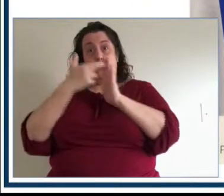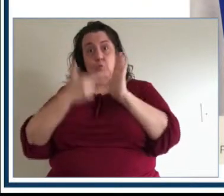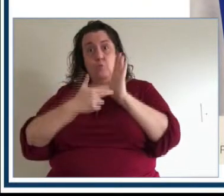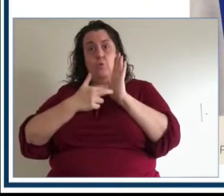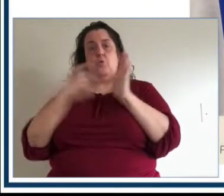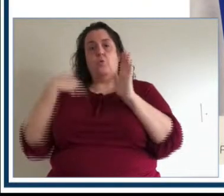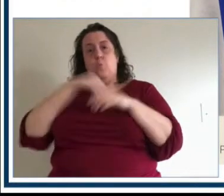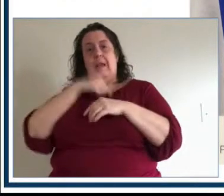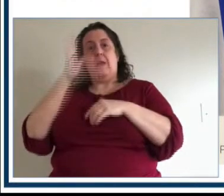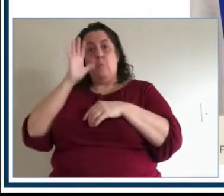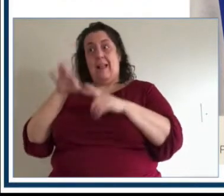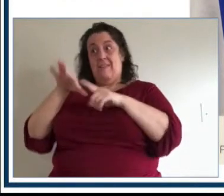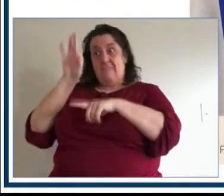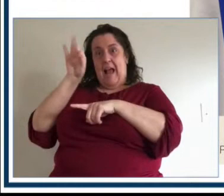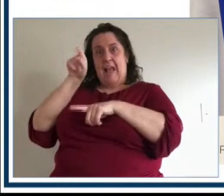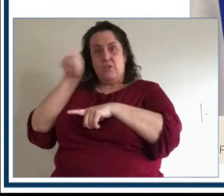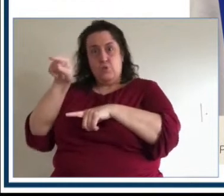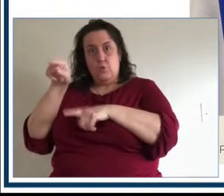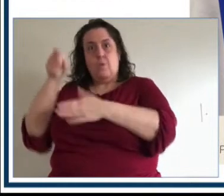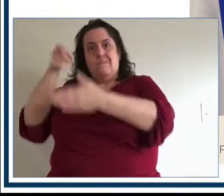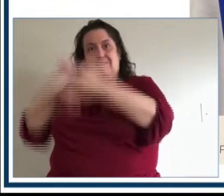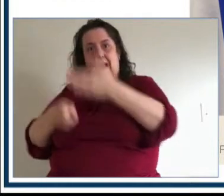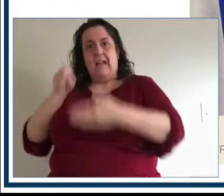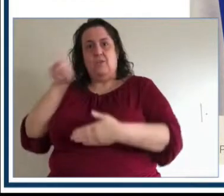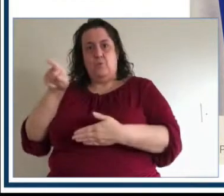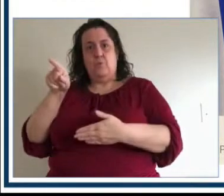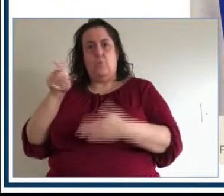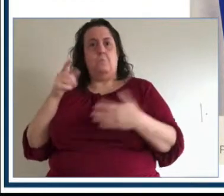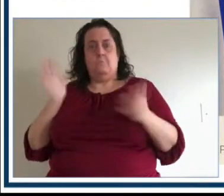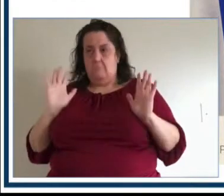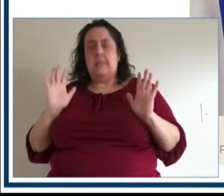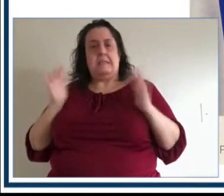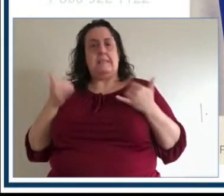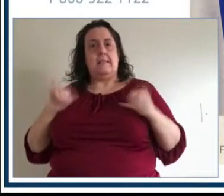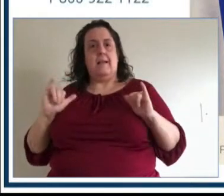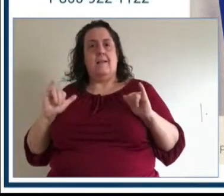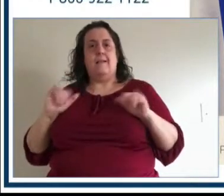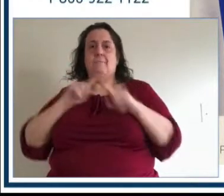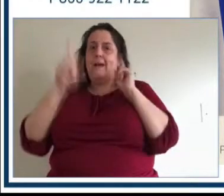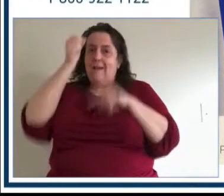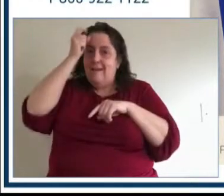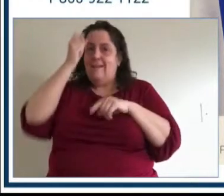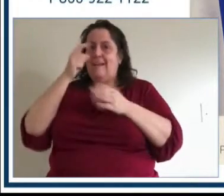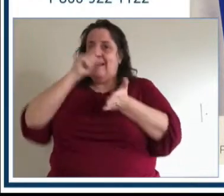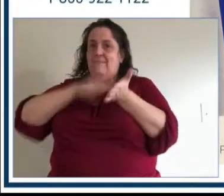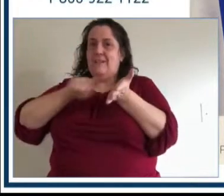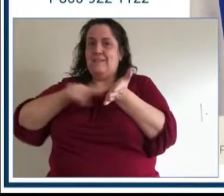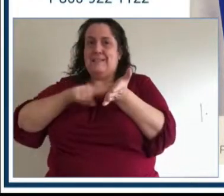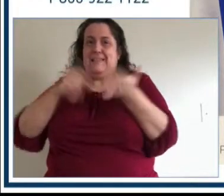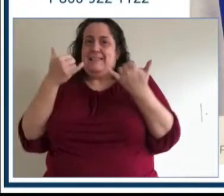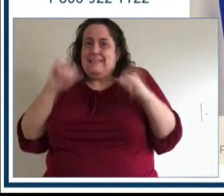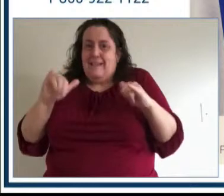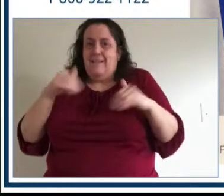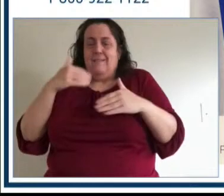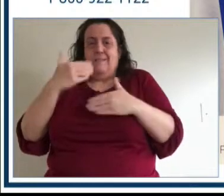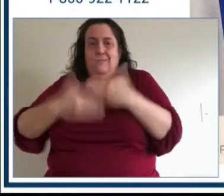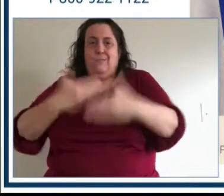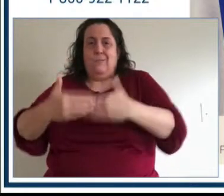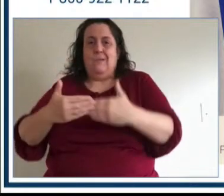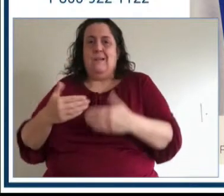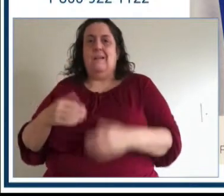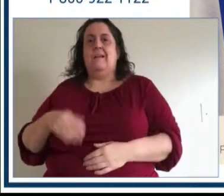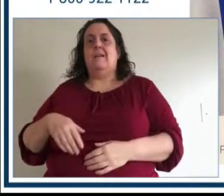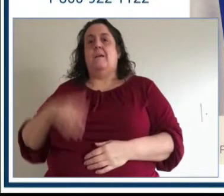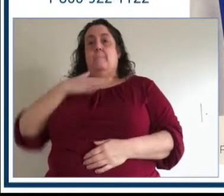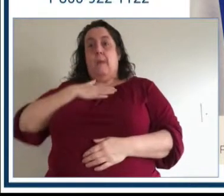That's still the case. I think what the investigation's ongoing. So I mean, there's really two main points in my mind.